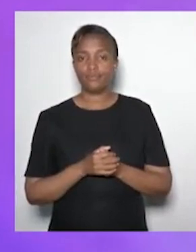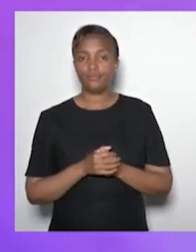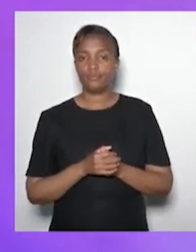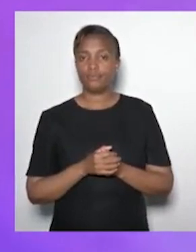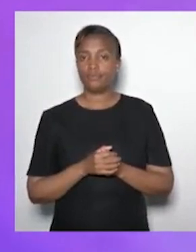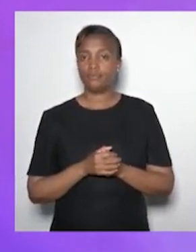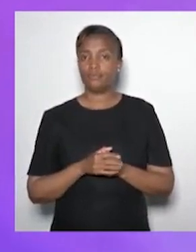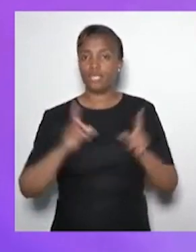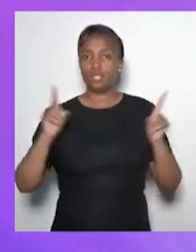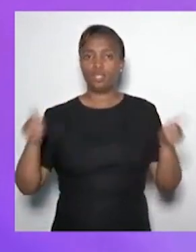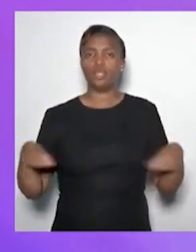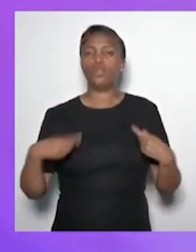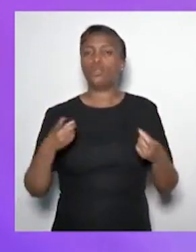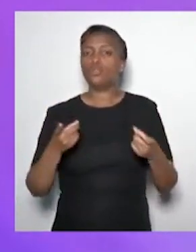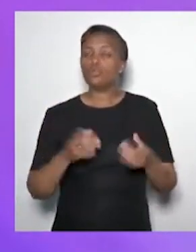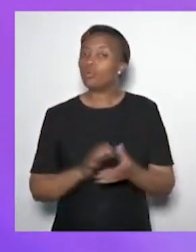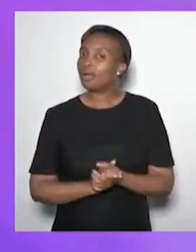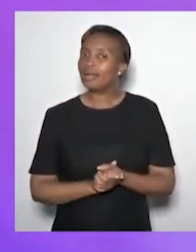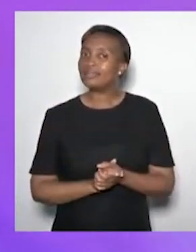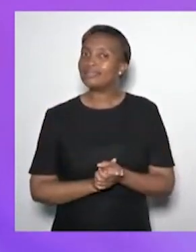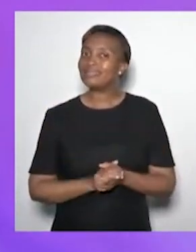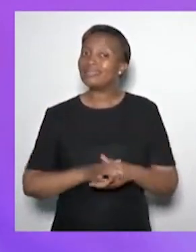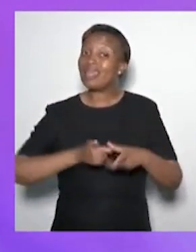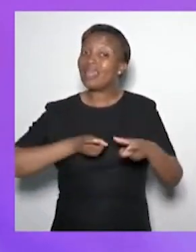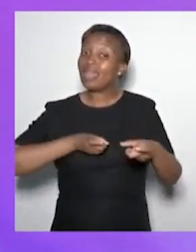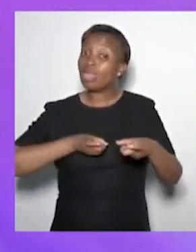You cannot regulate